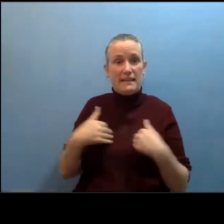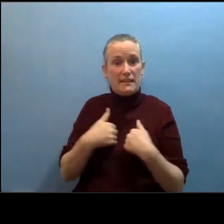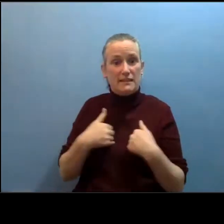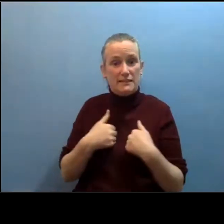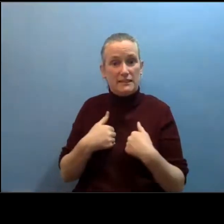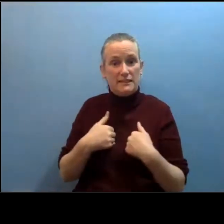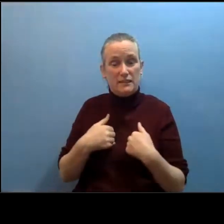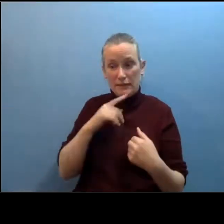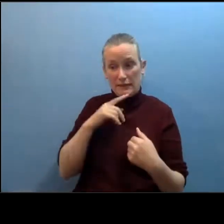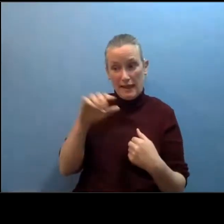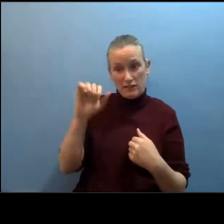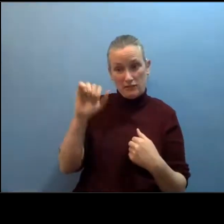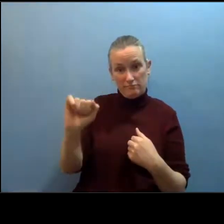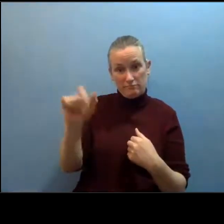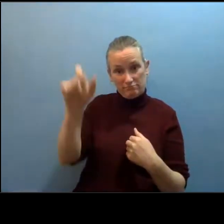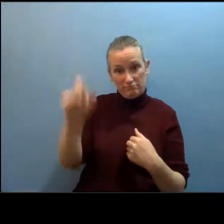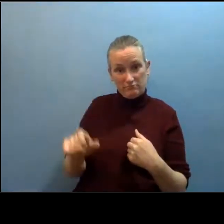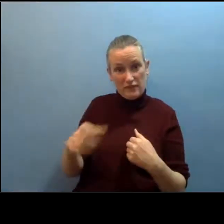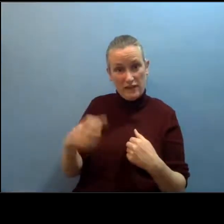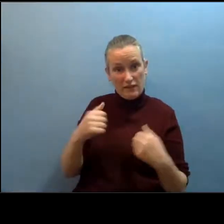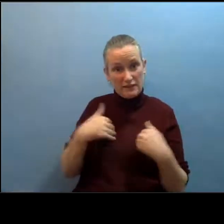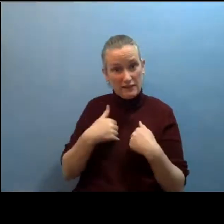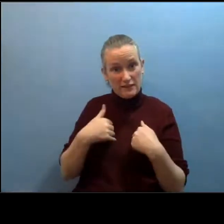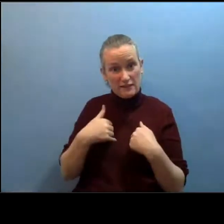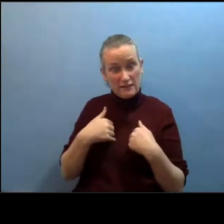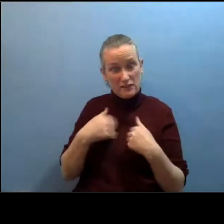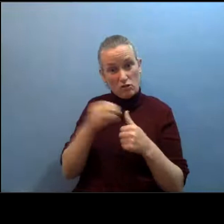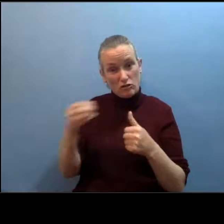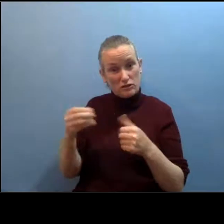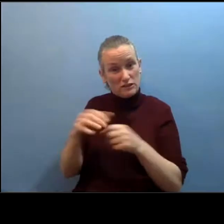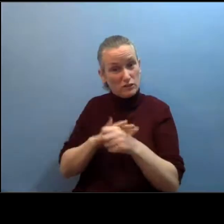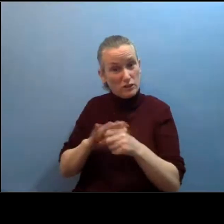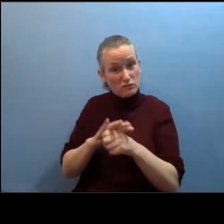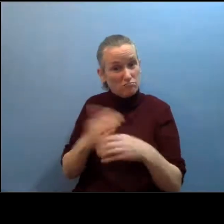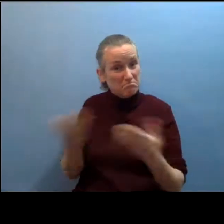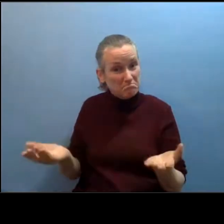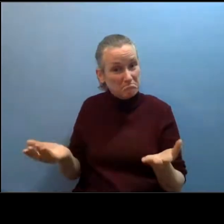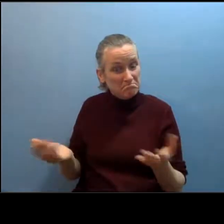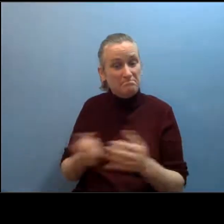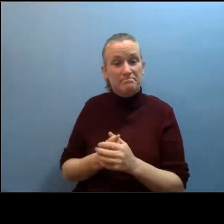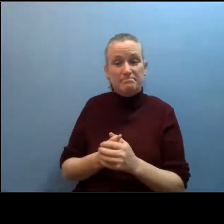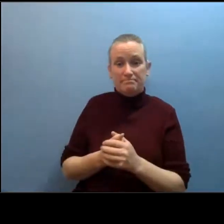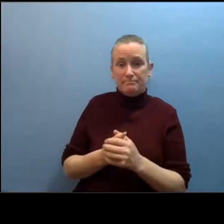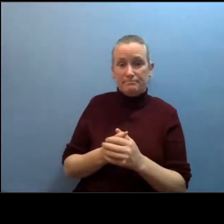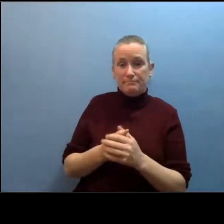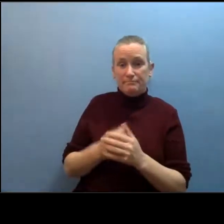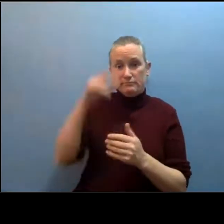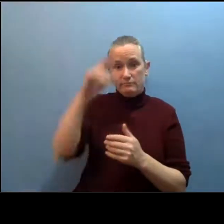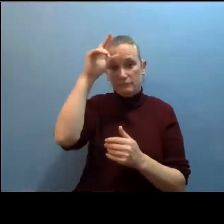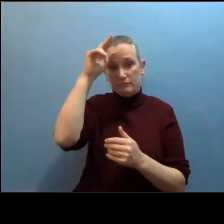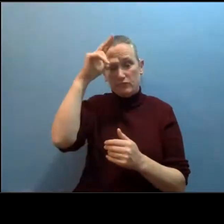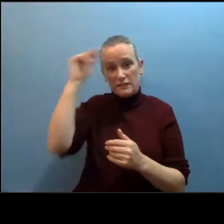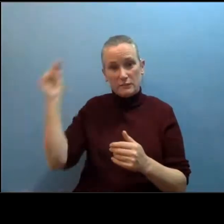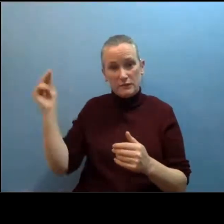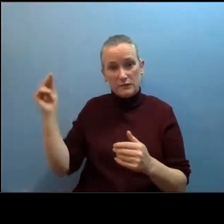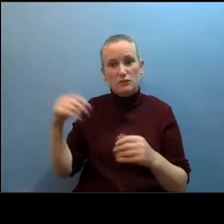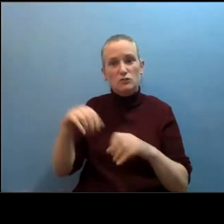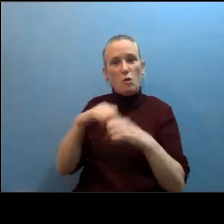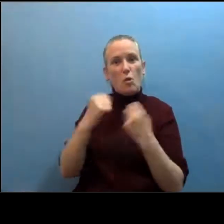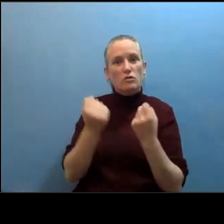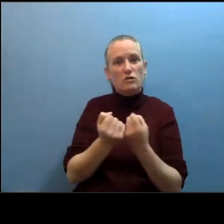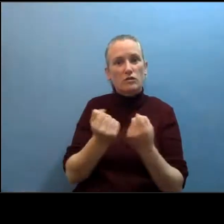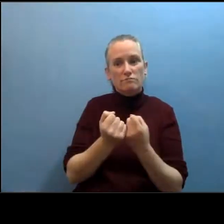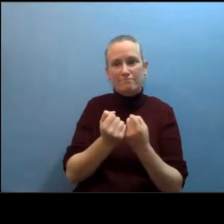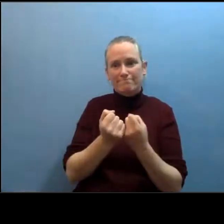experience anxiety in other circumstances? Does she struggle, for example, in social situations outside of